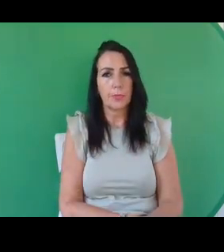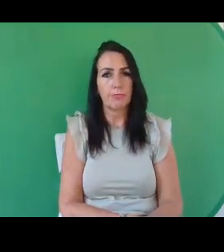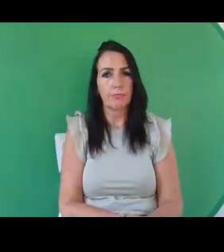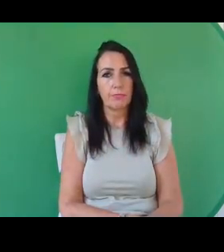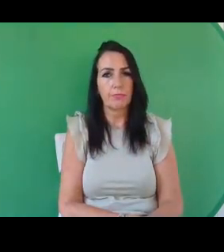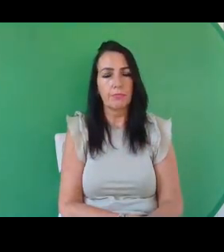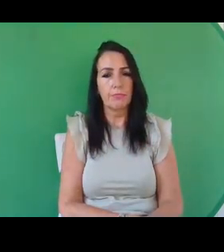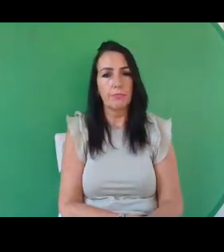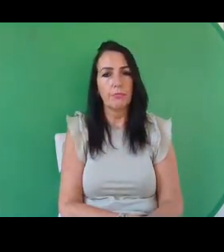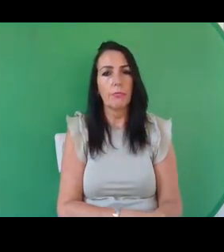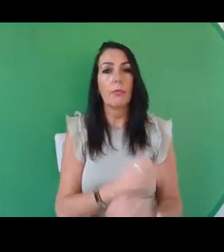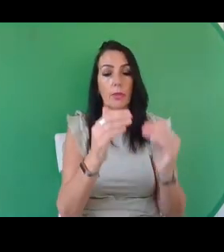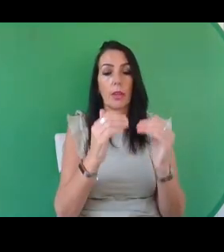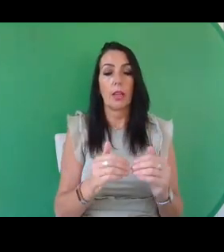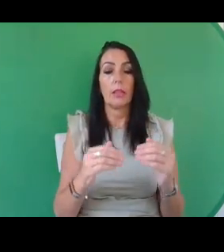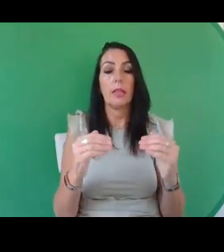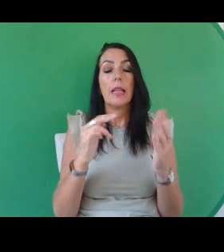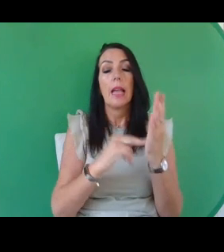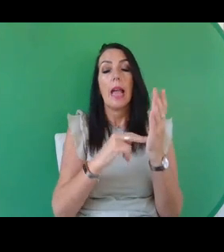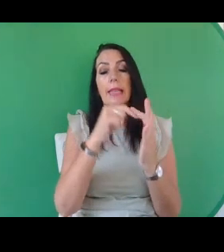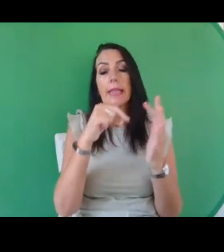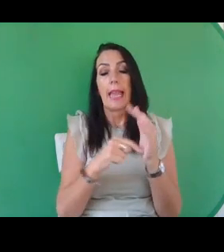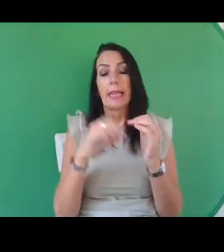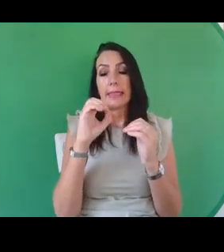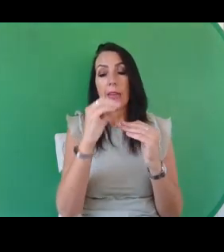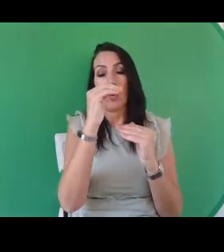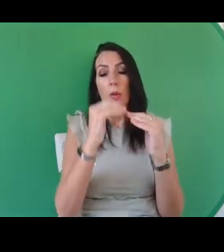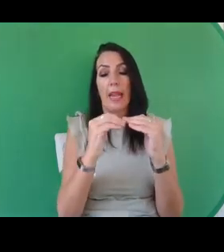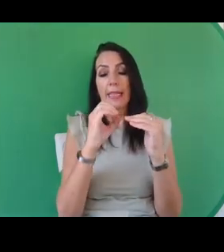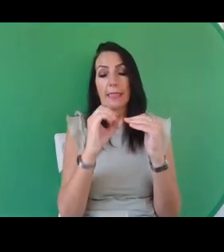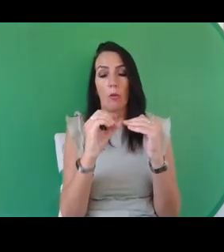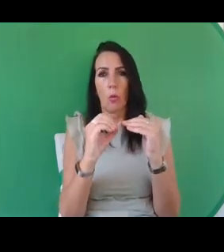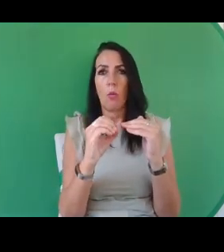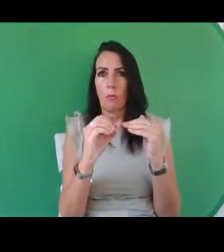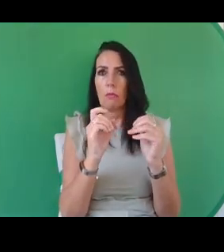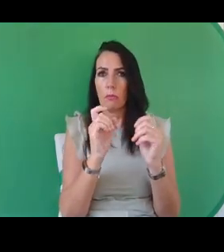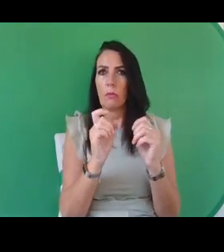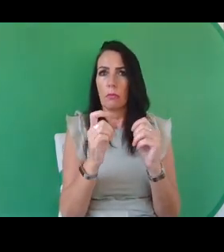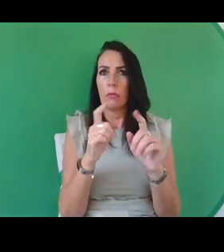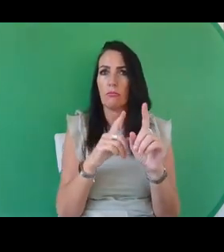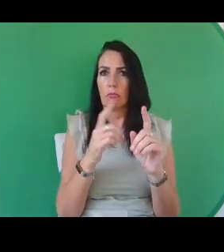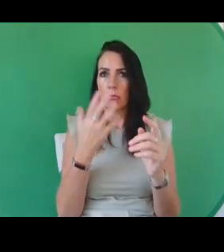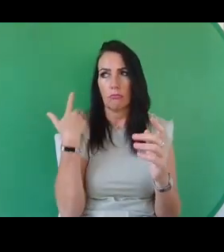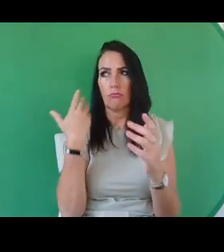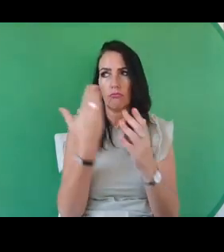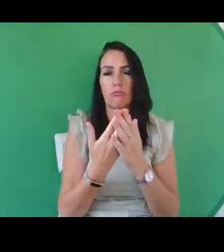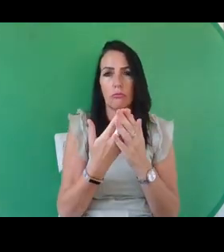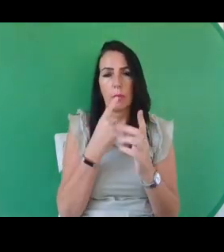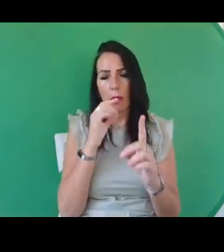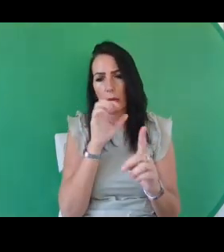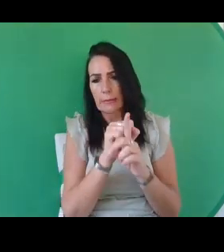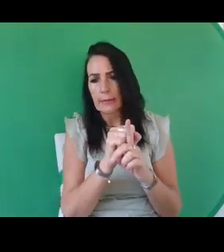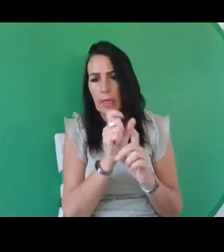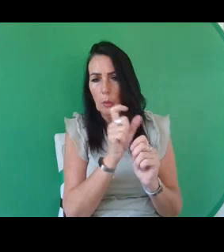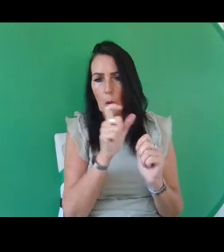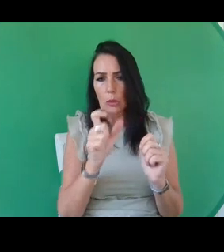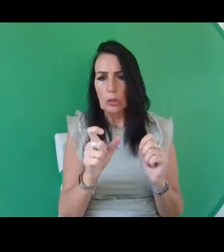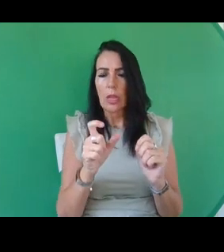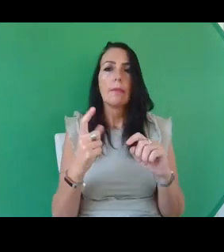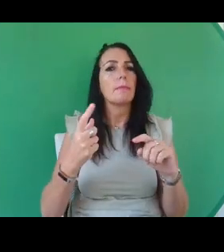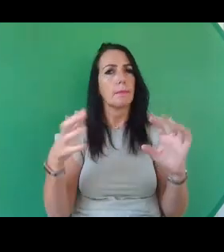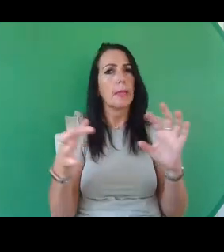Next, we have net zero. So this is a term that has gained significant attention in recent years, especially when it comes to tackling the urgent issue of